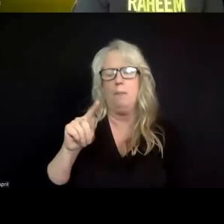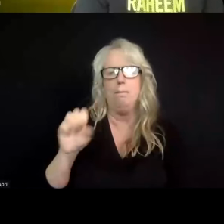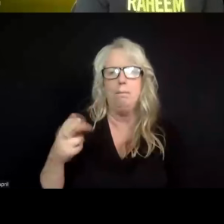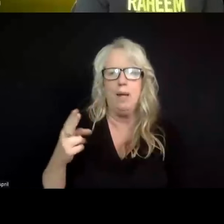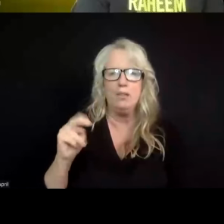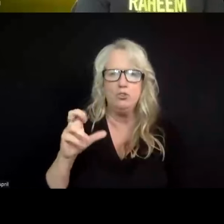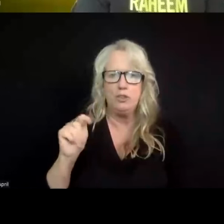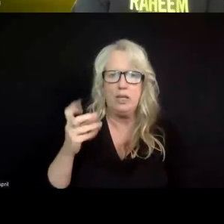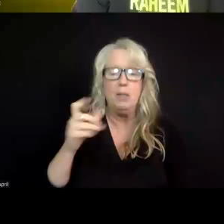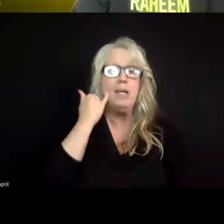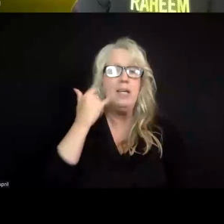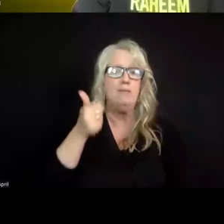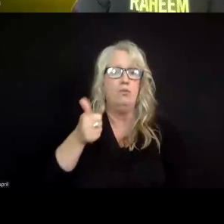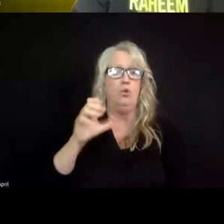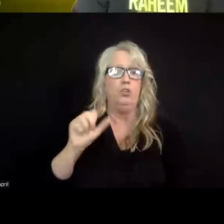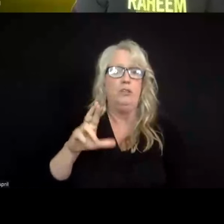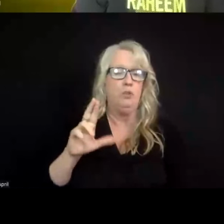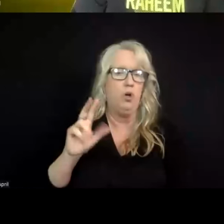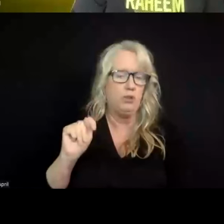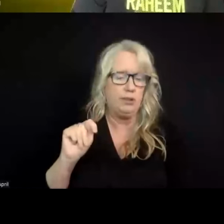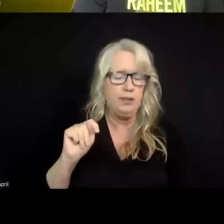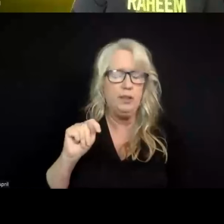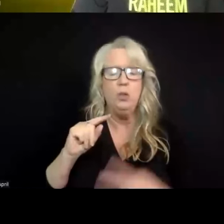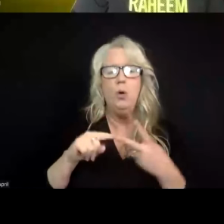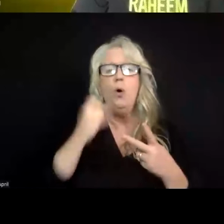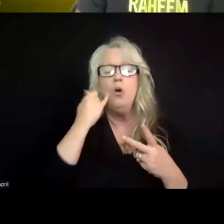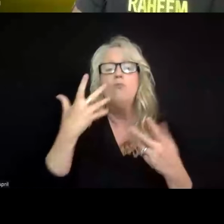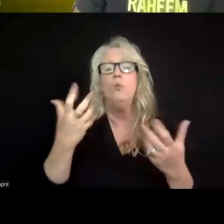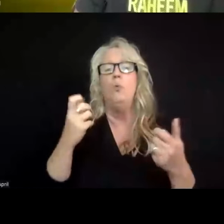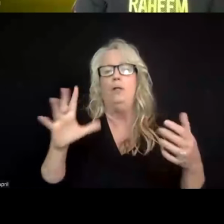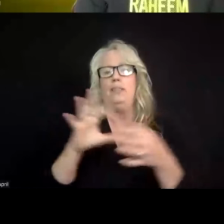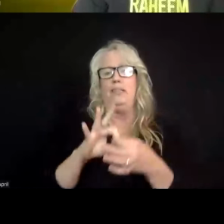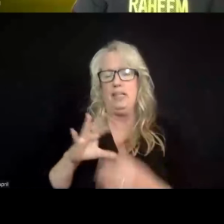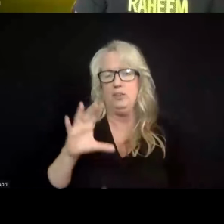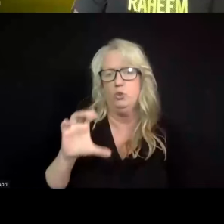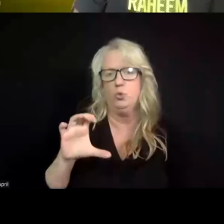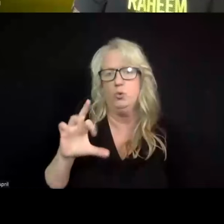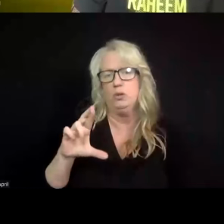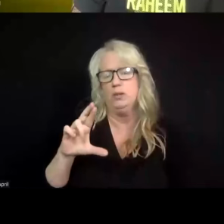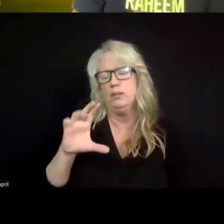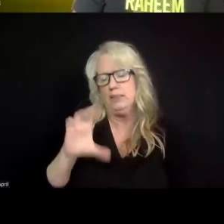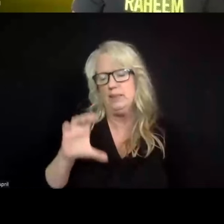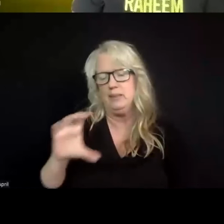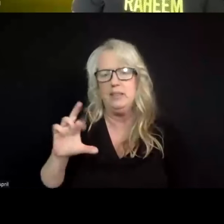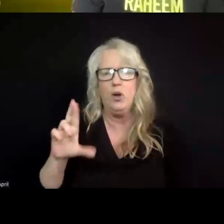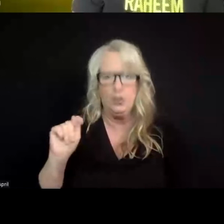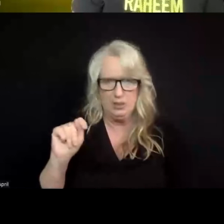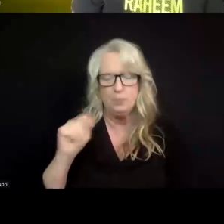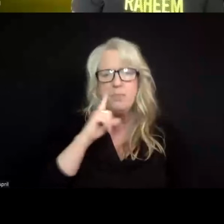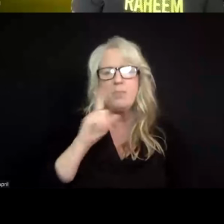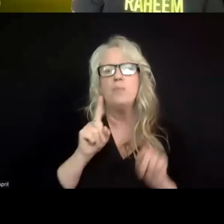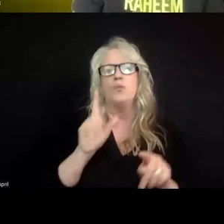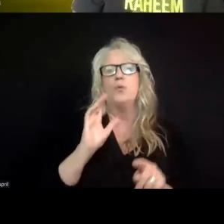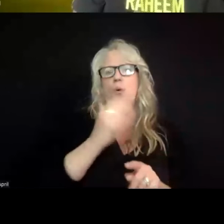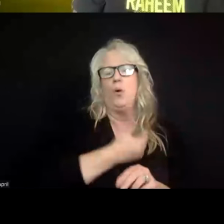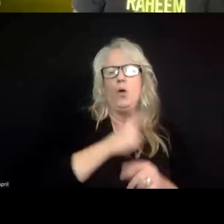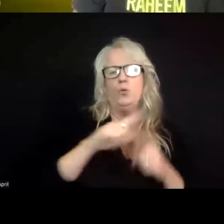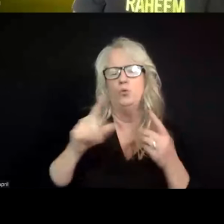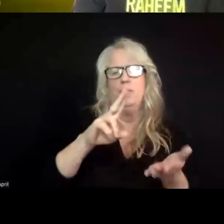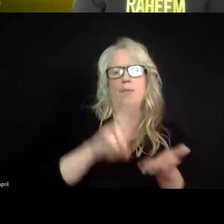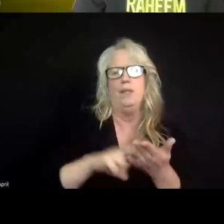a CCRT or wanting to be connected to CCRTs by going to our Patch sign up